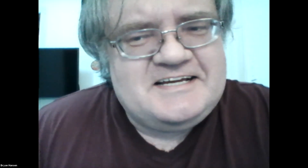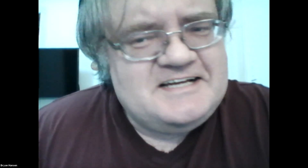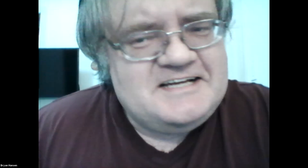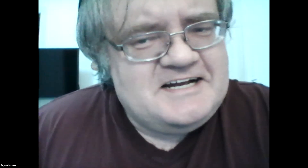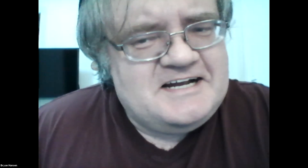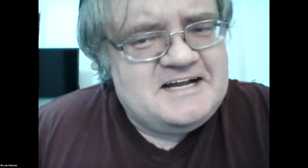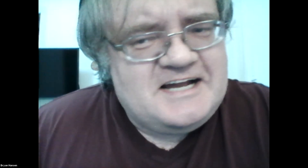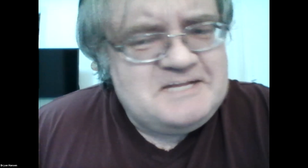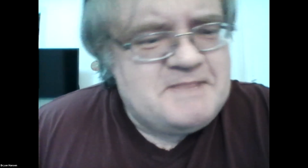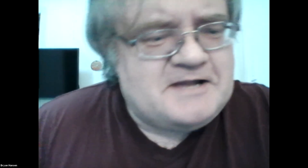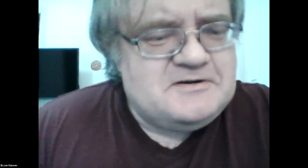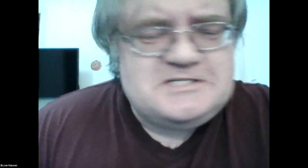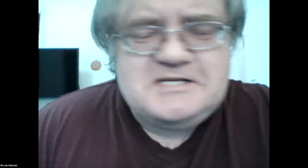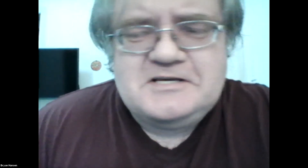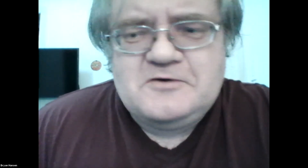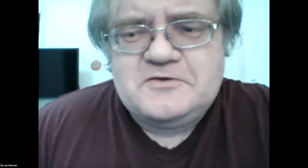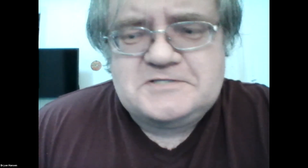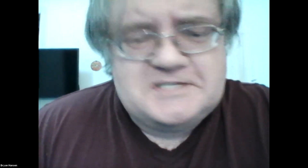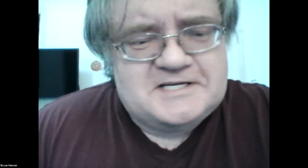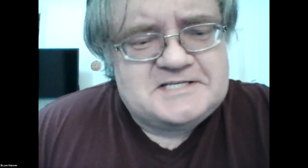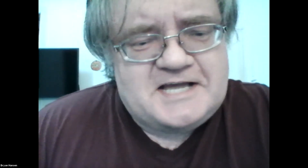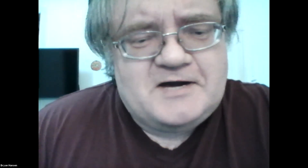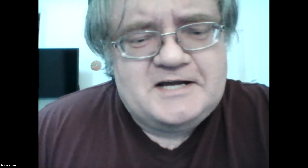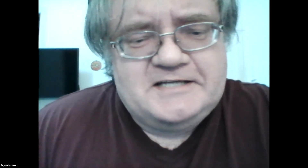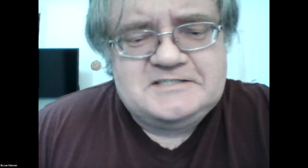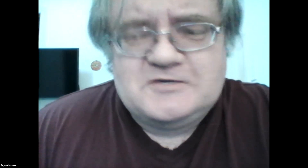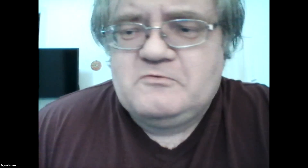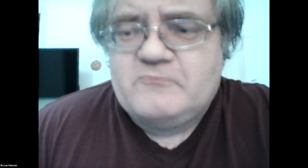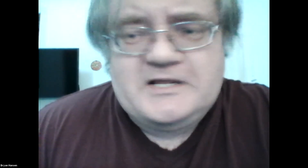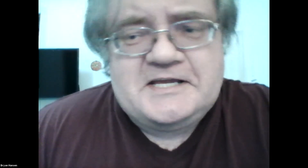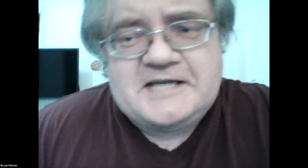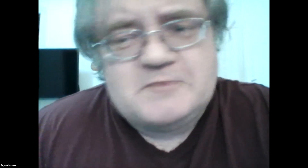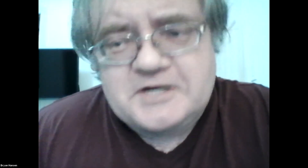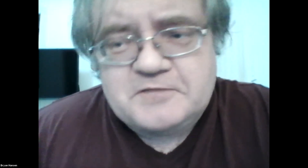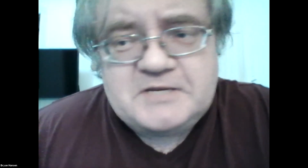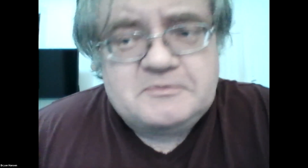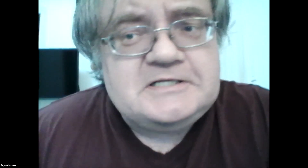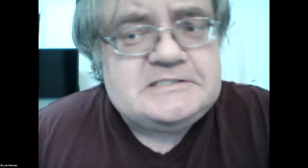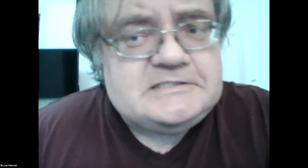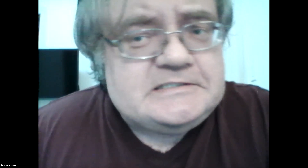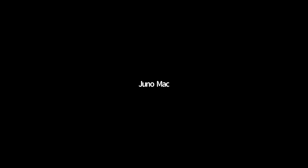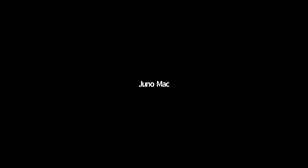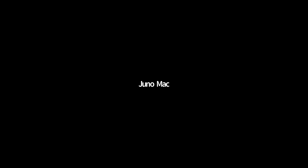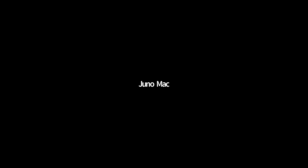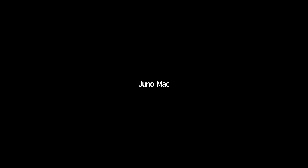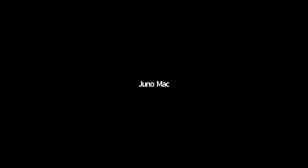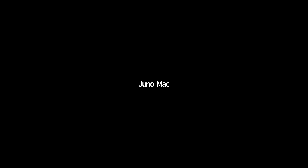Yeah, I'd make a good CEO, though, seeing as how I don't really care about other people.